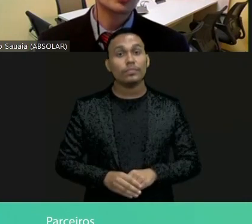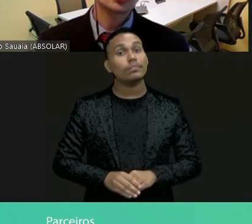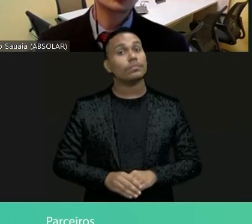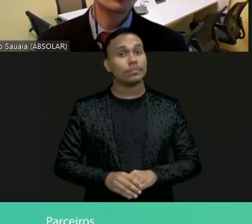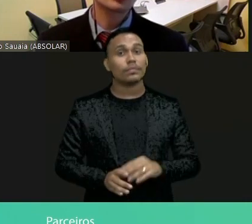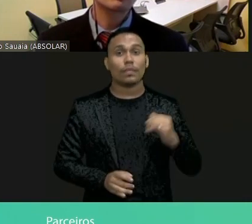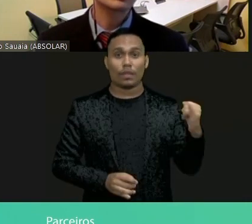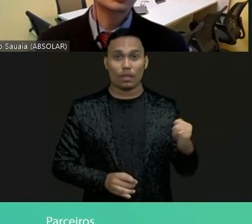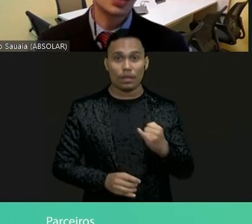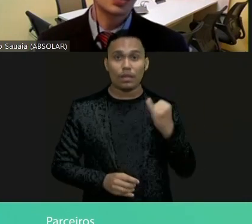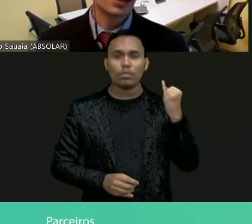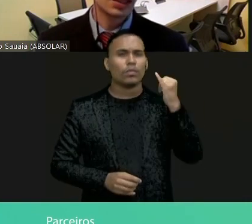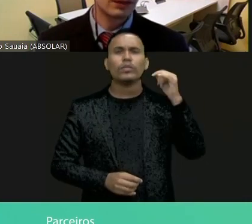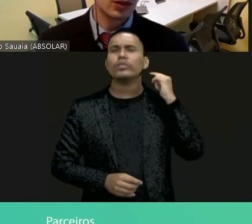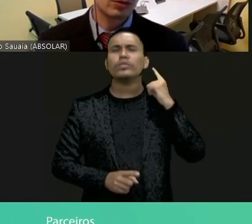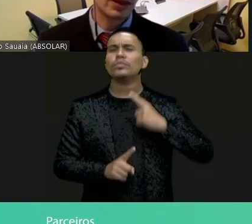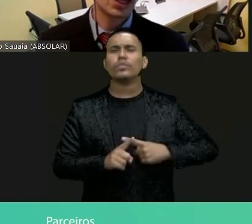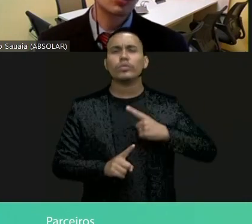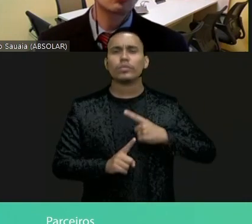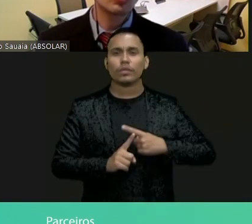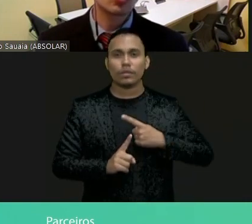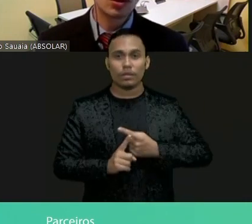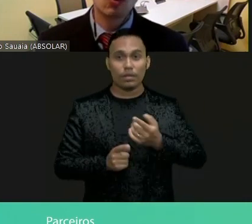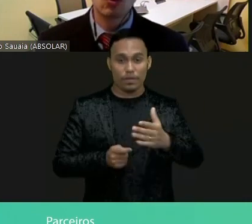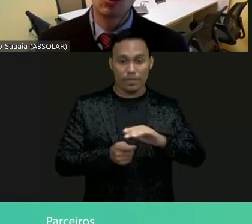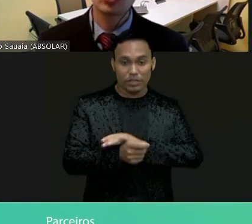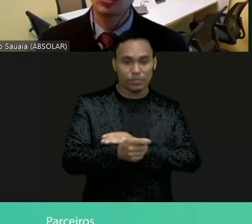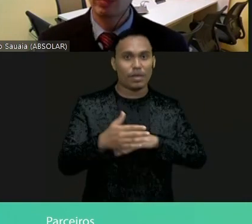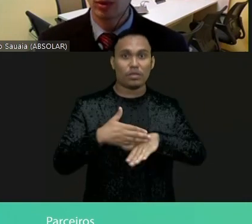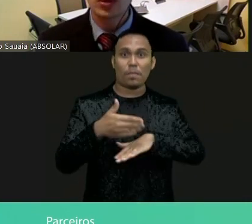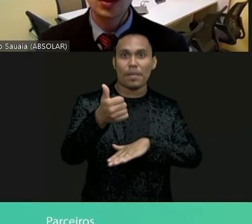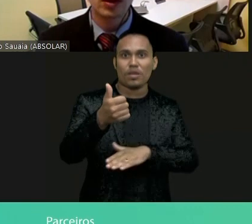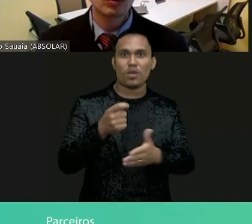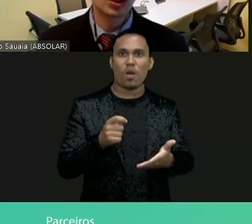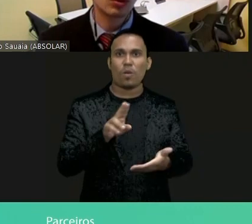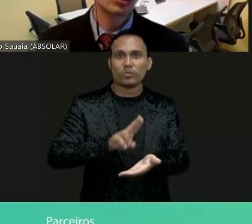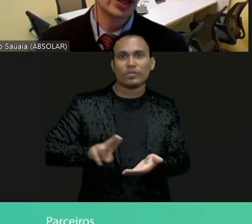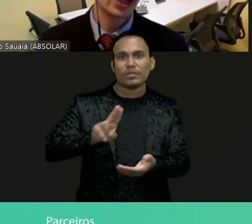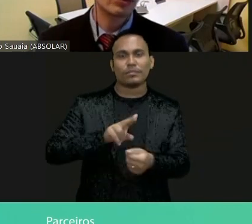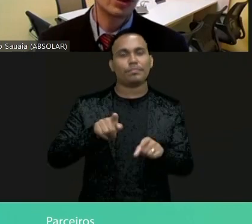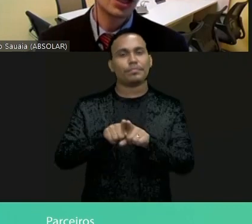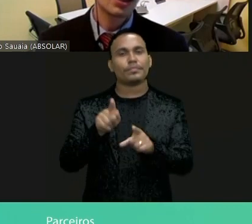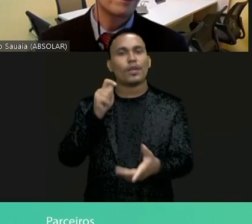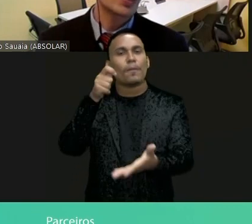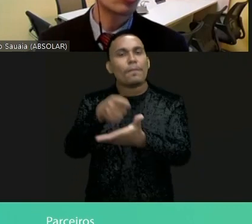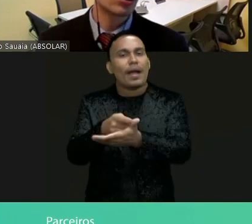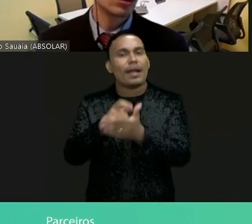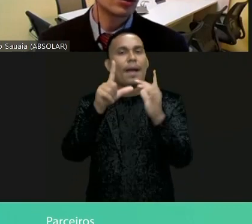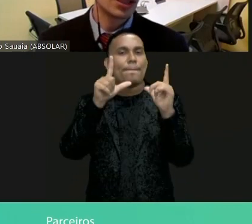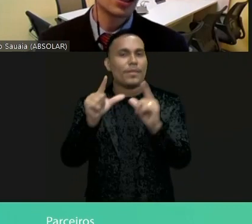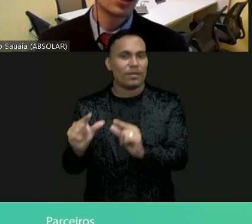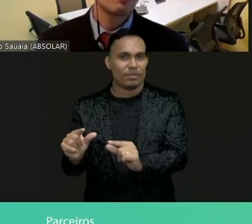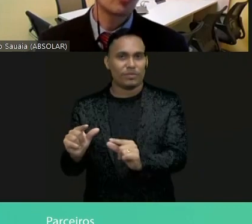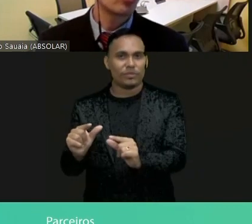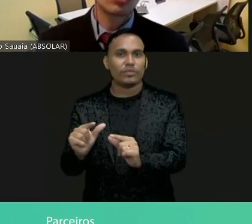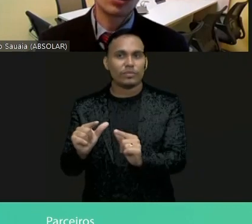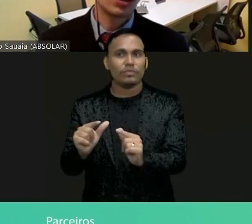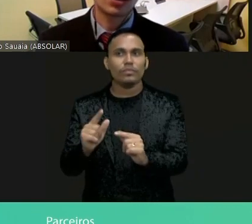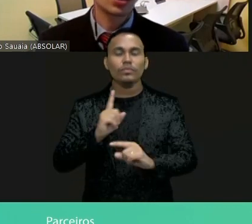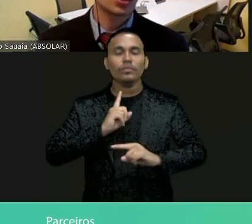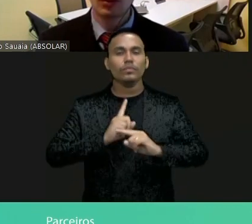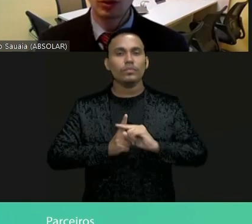And this is very important for us to optimize these investments and have production costs of hydrogen that are